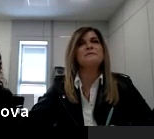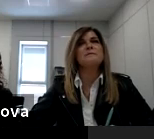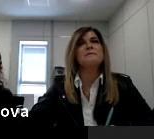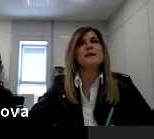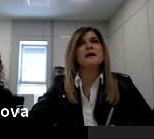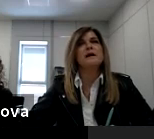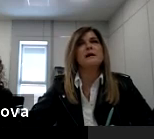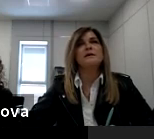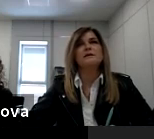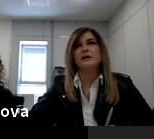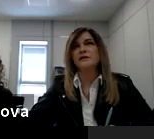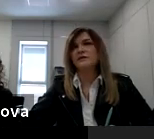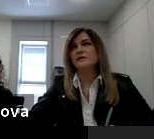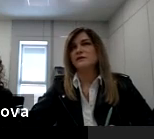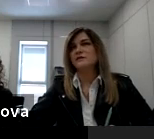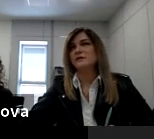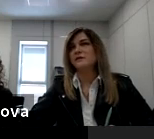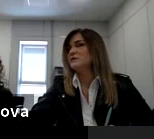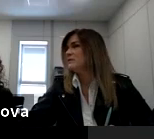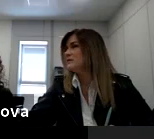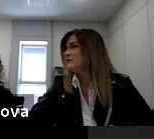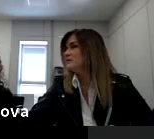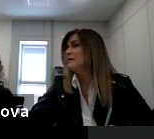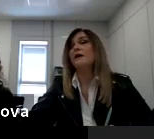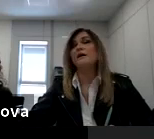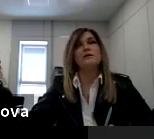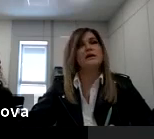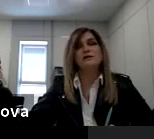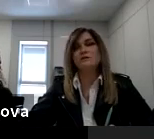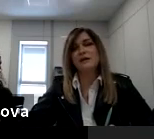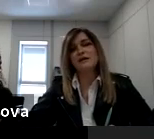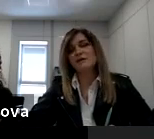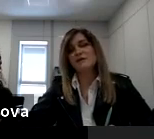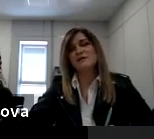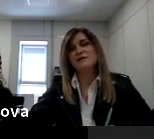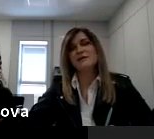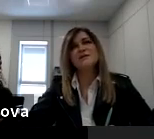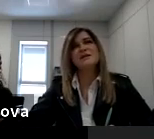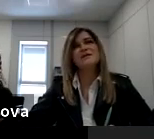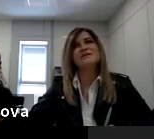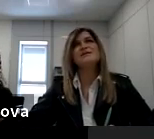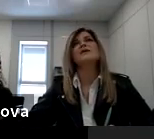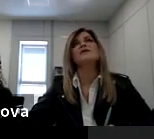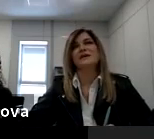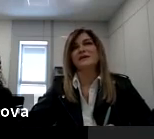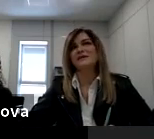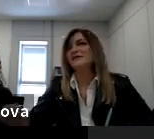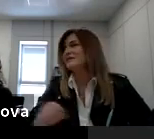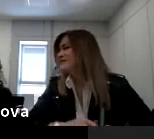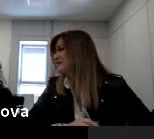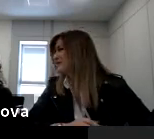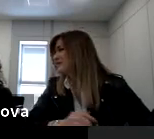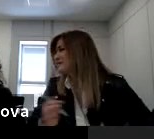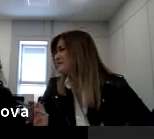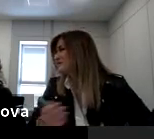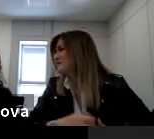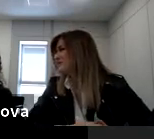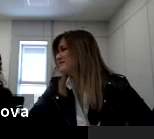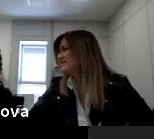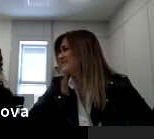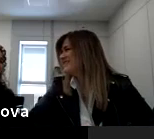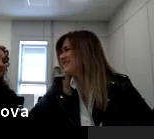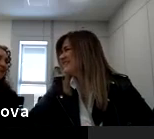now. Really? This one and this one? Okay, Uliana tells me it's okay. Uliana,